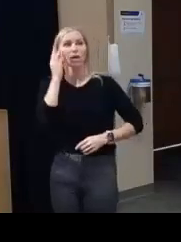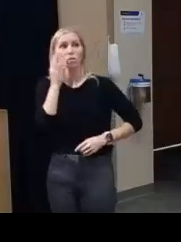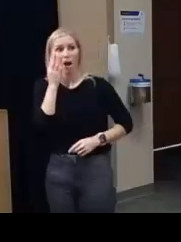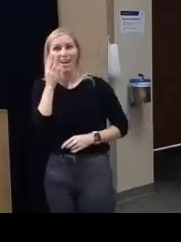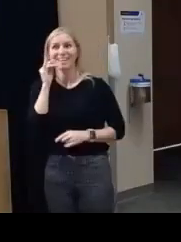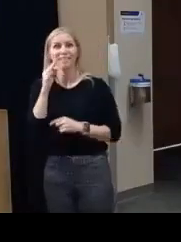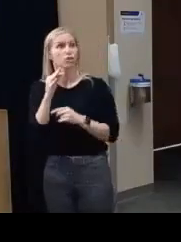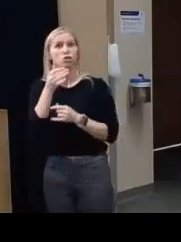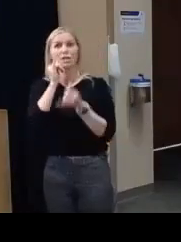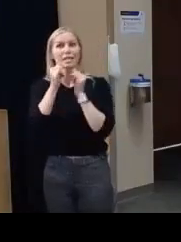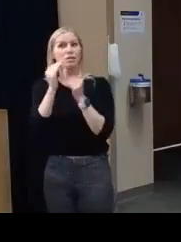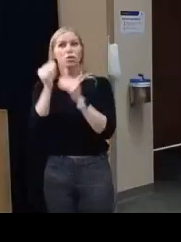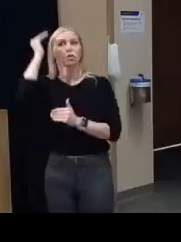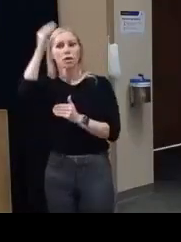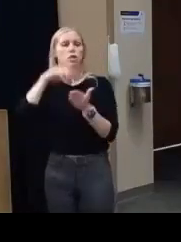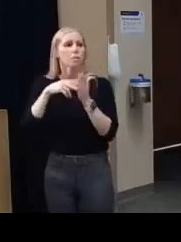drinking hard liquor.